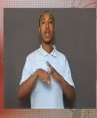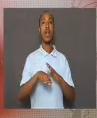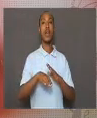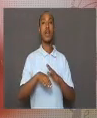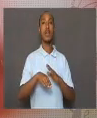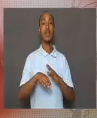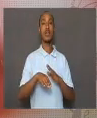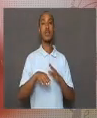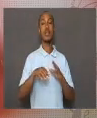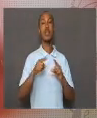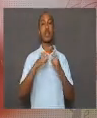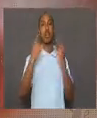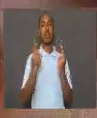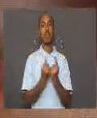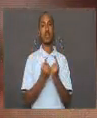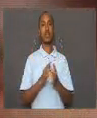the latter group.